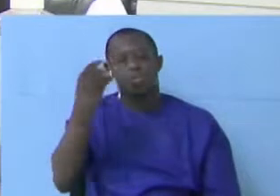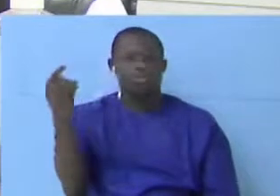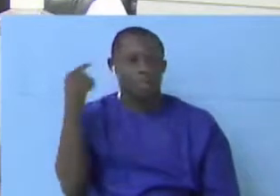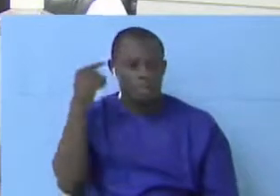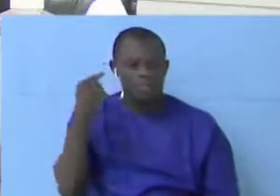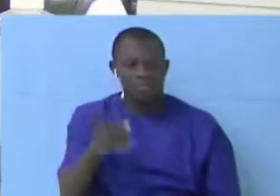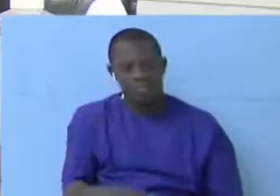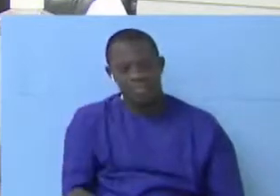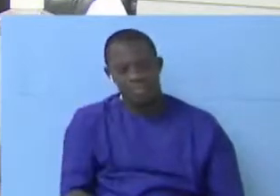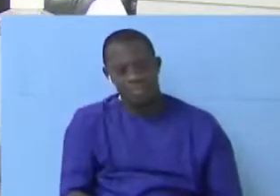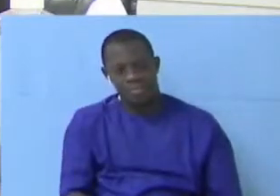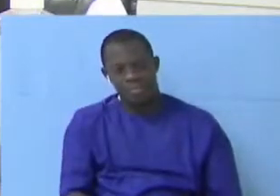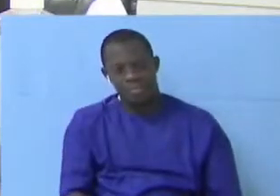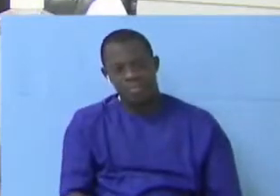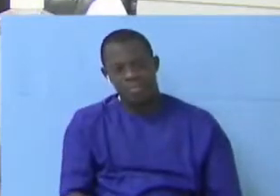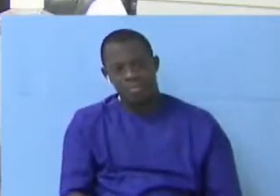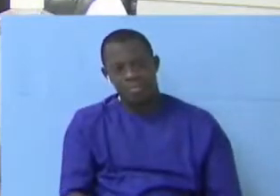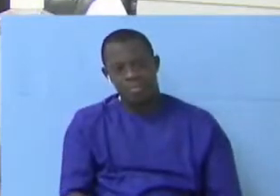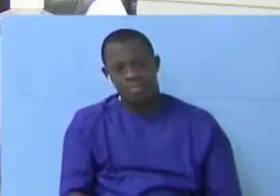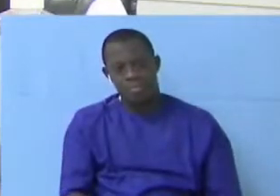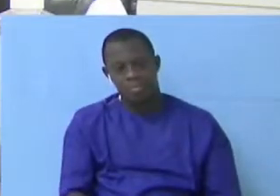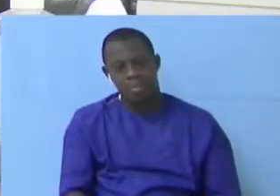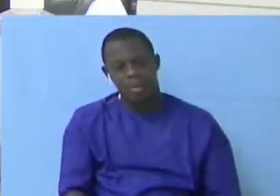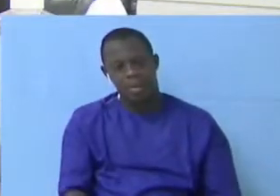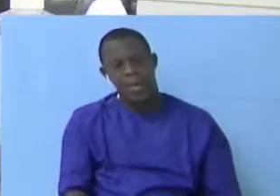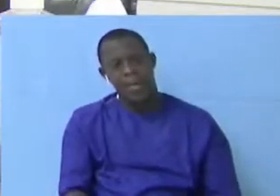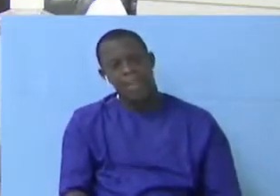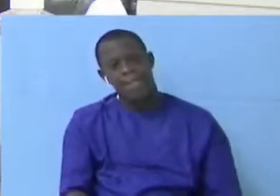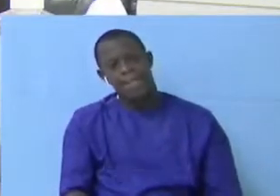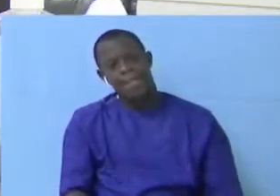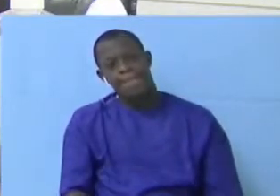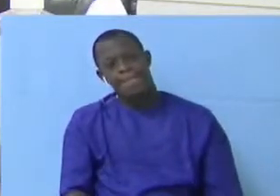And I know Buba. Just a